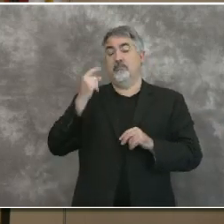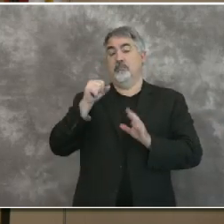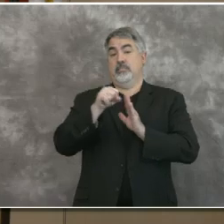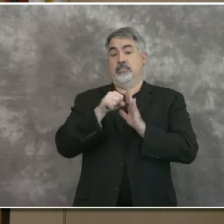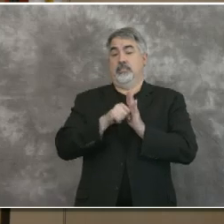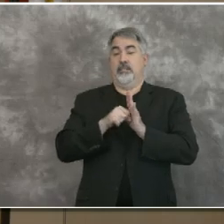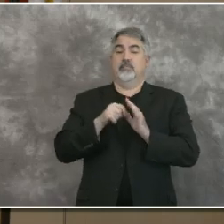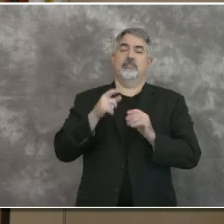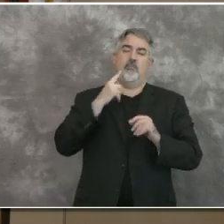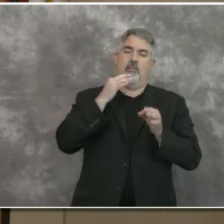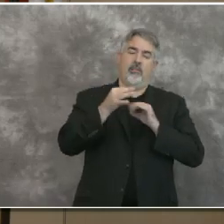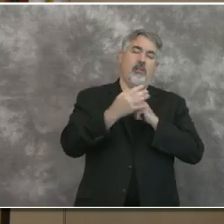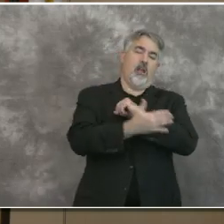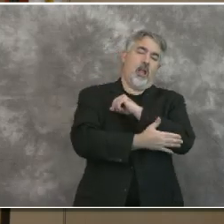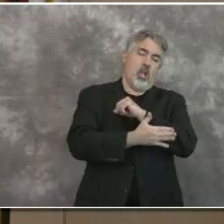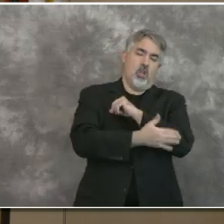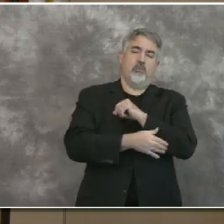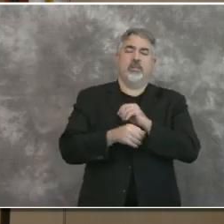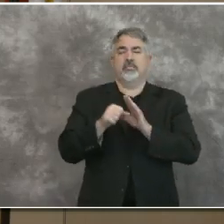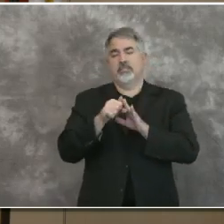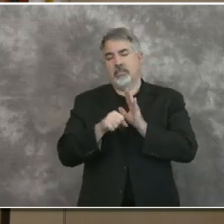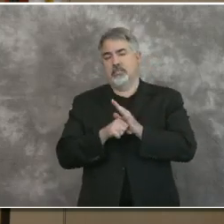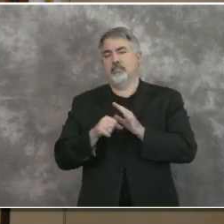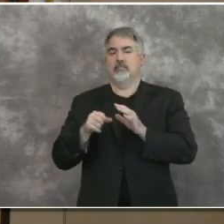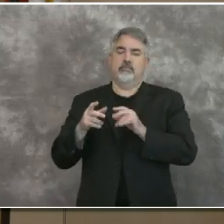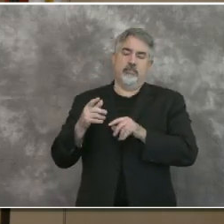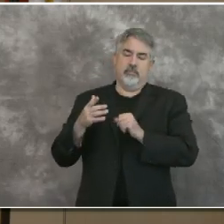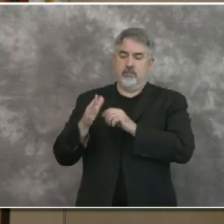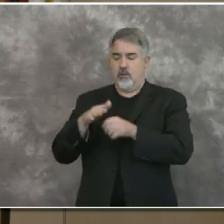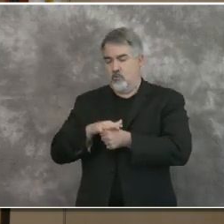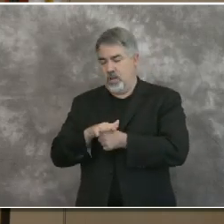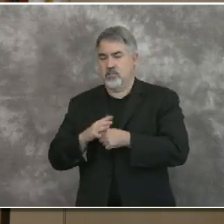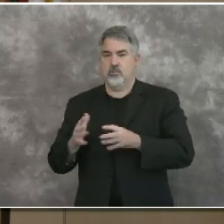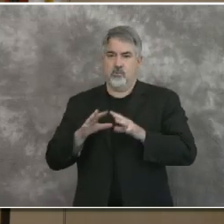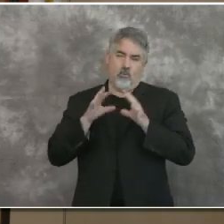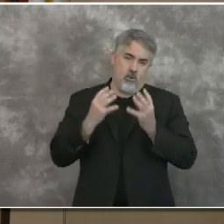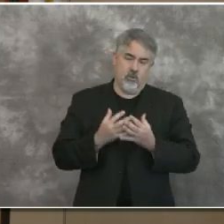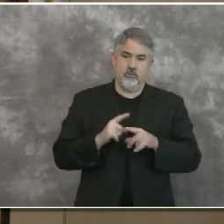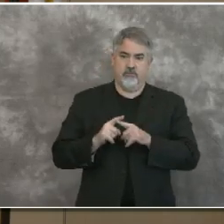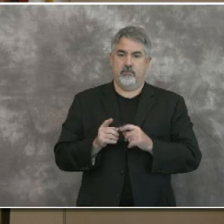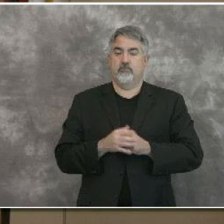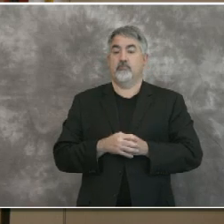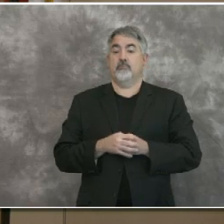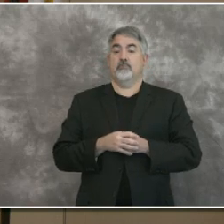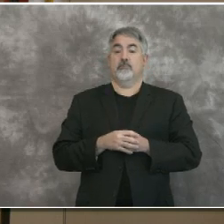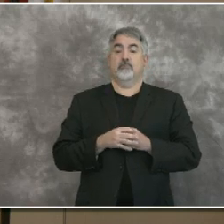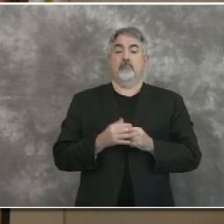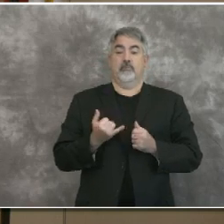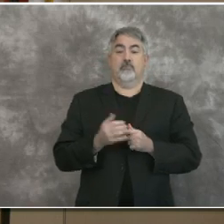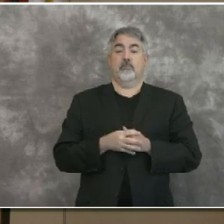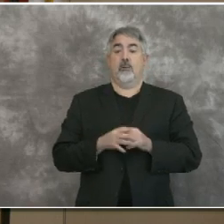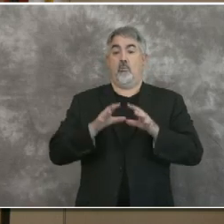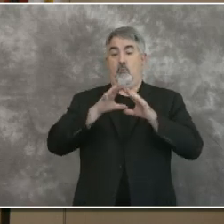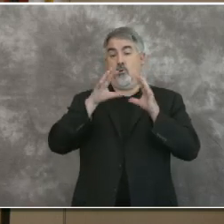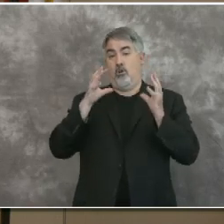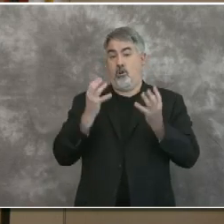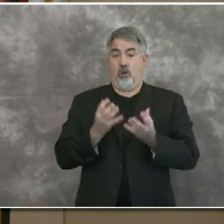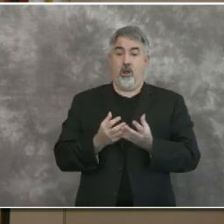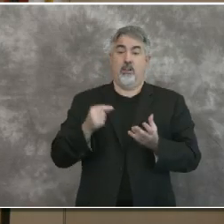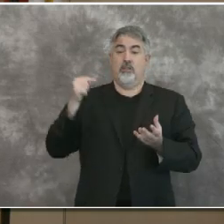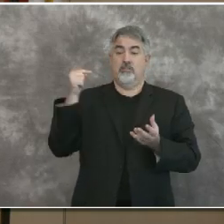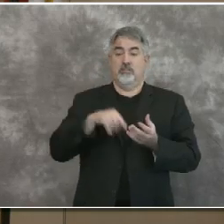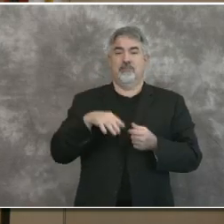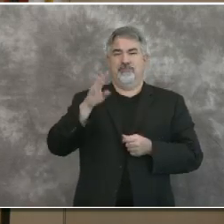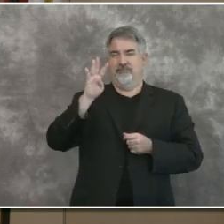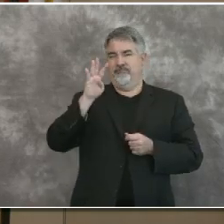Hopkins dashboard that was obtained today at about noon are as follows. Globally, there are over